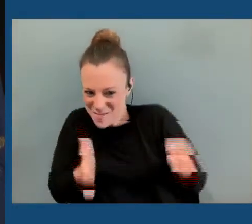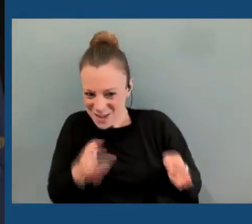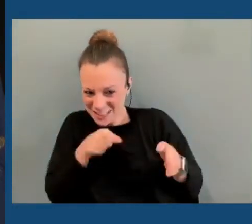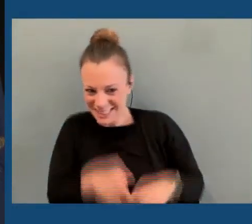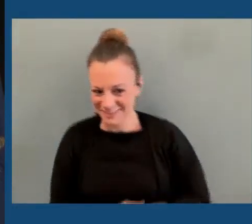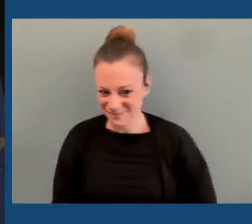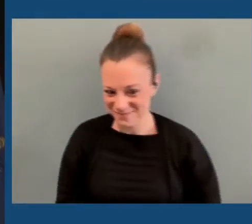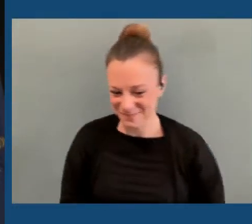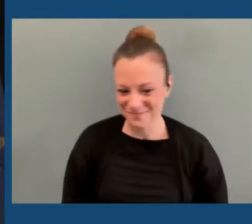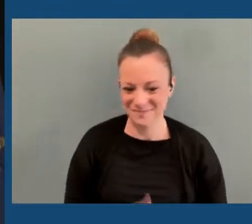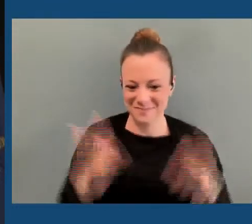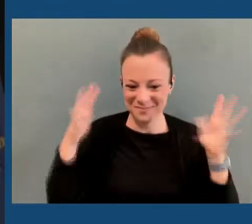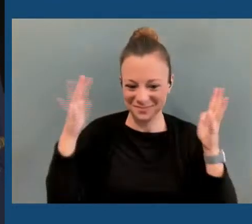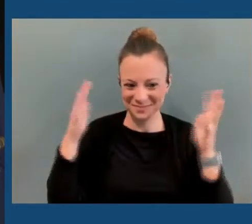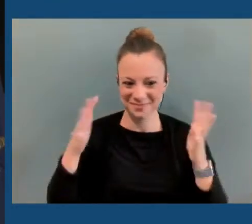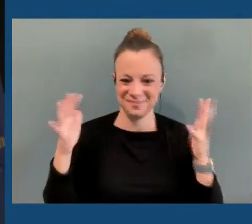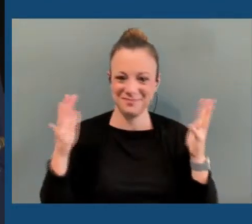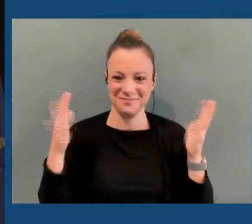Thank you.